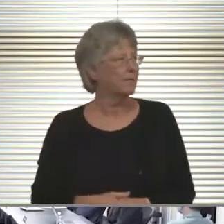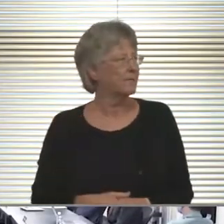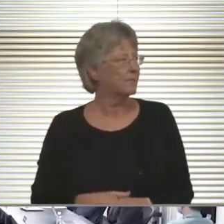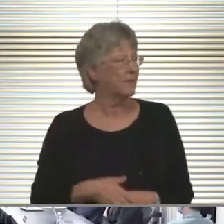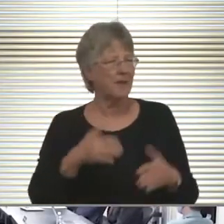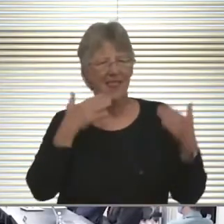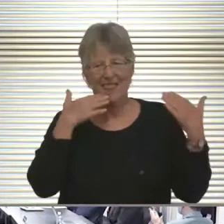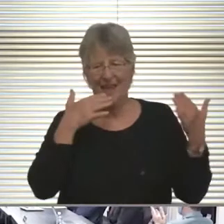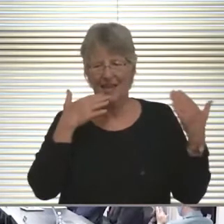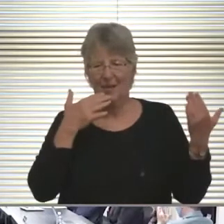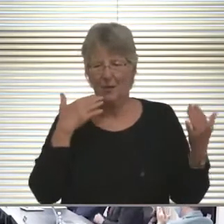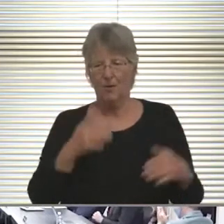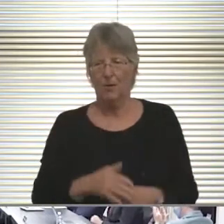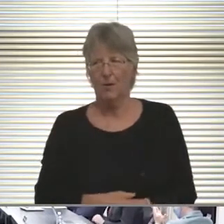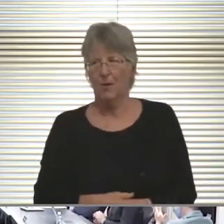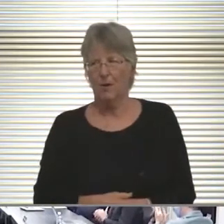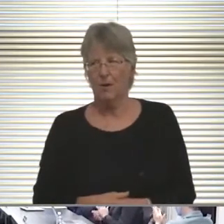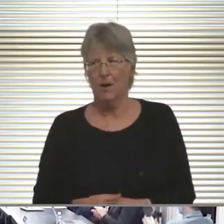Thank you.